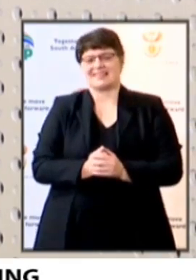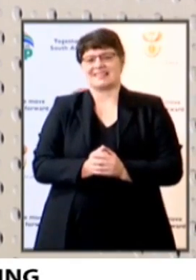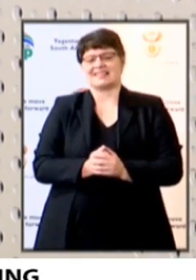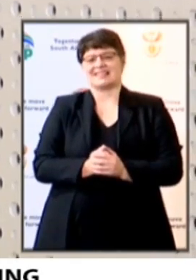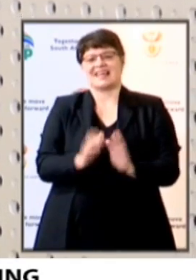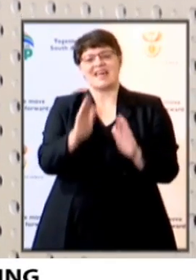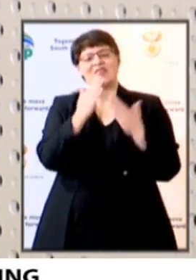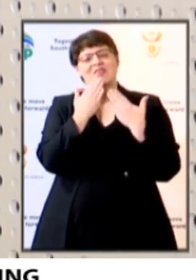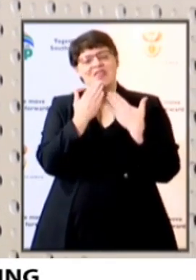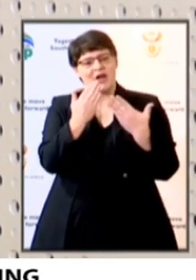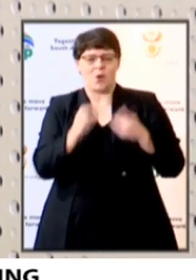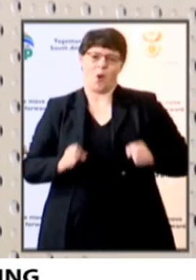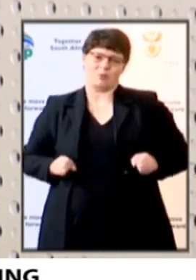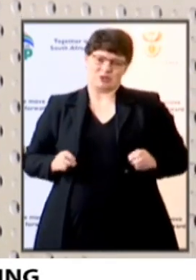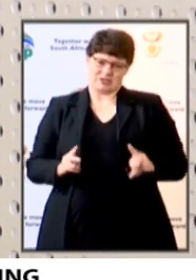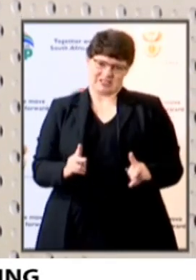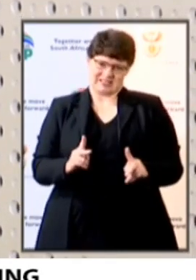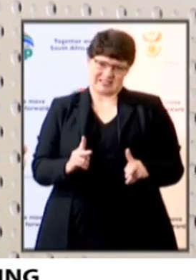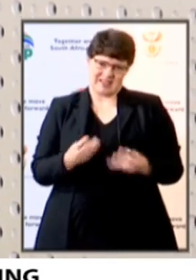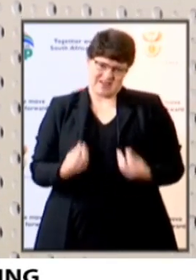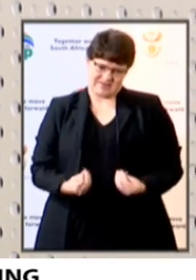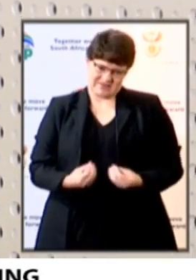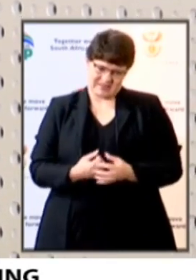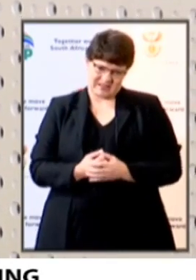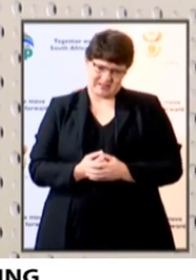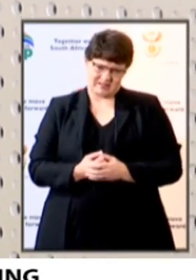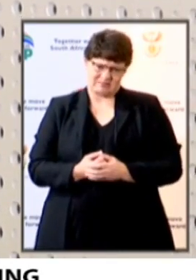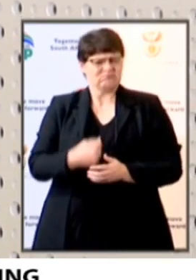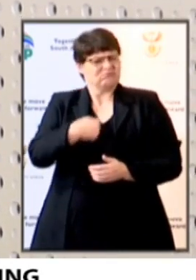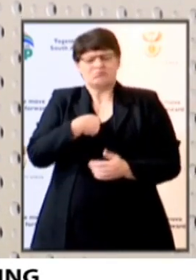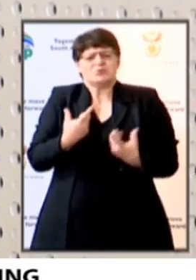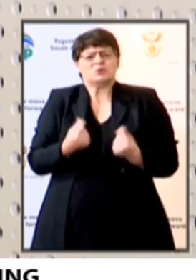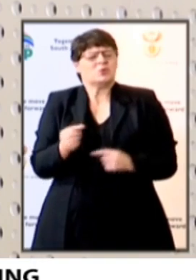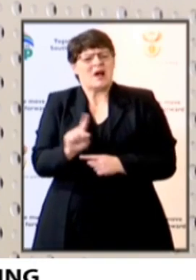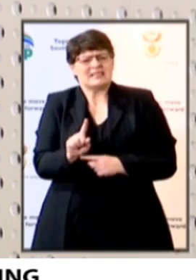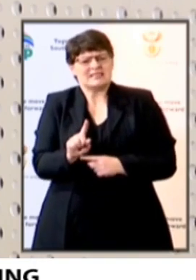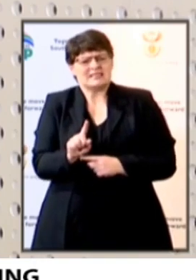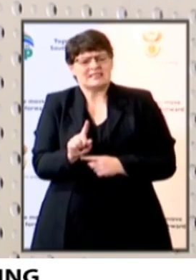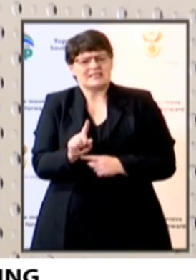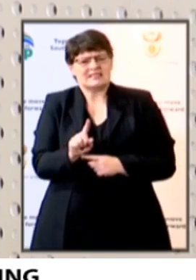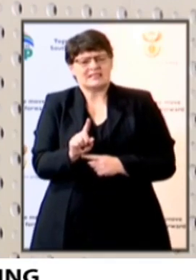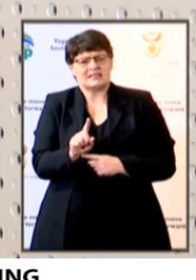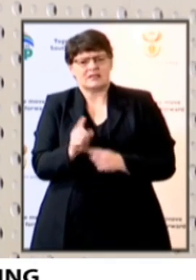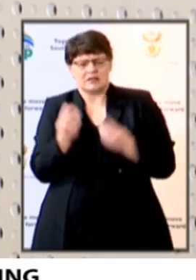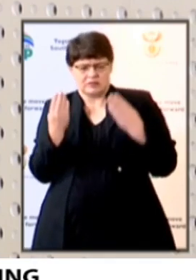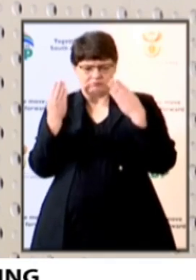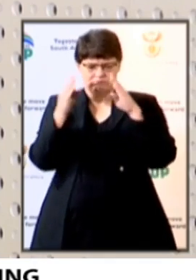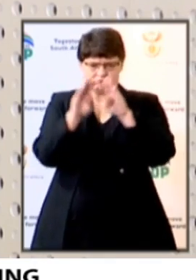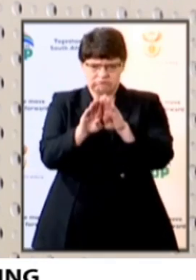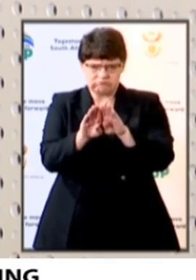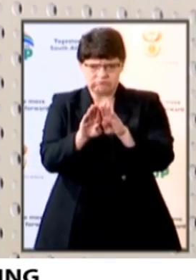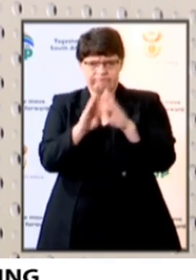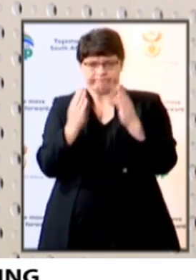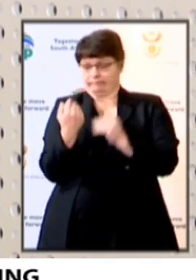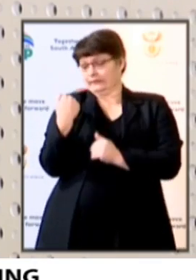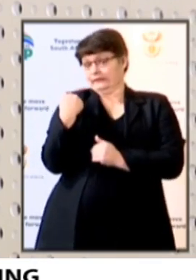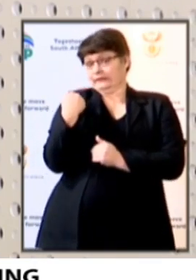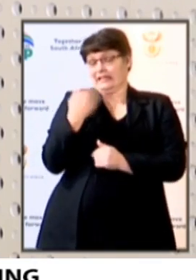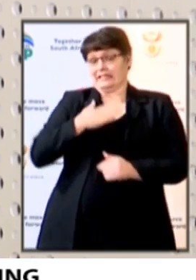Thank you for giving us this opportunity to come and explain in more detail what the President